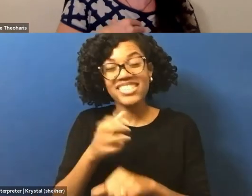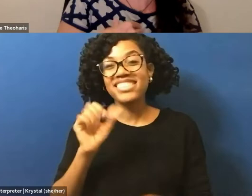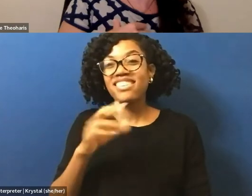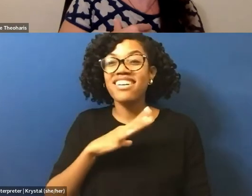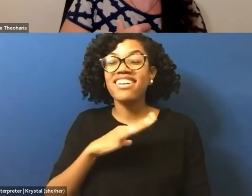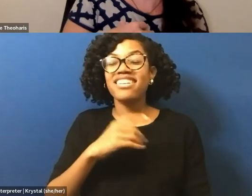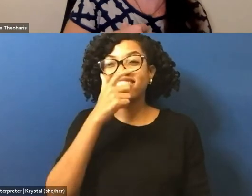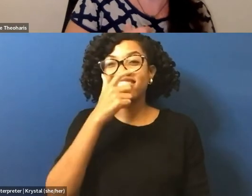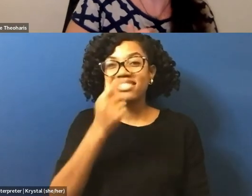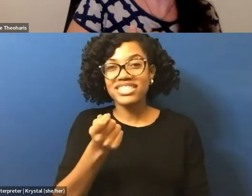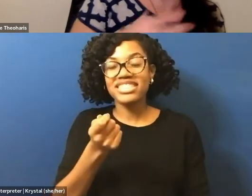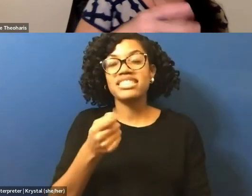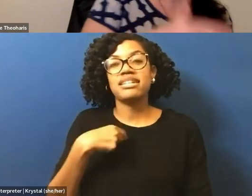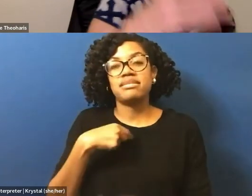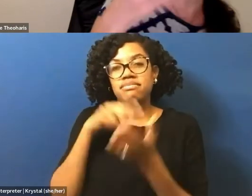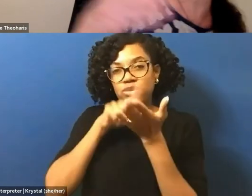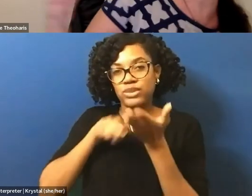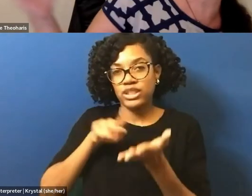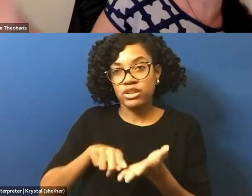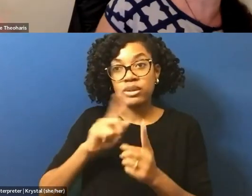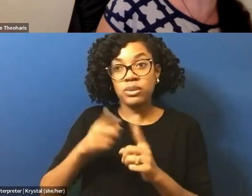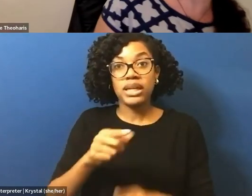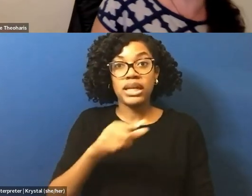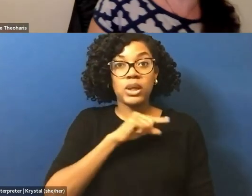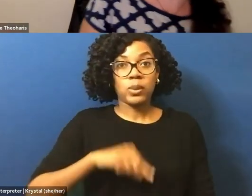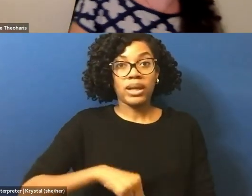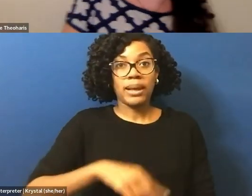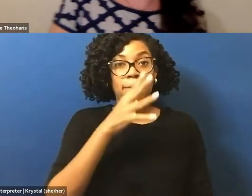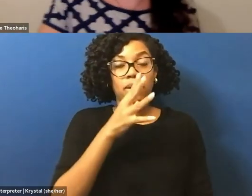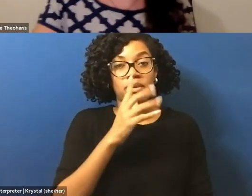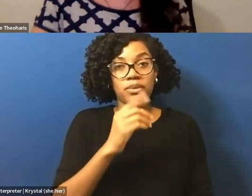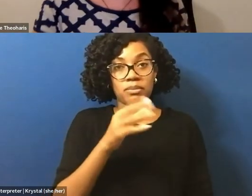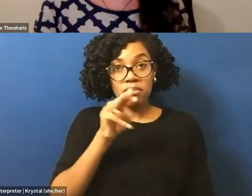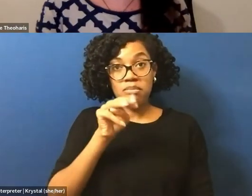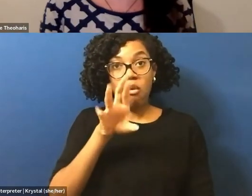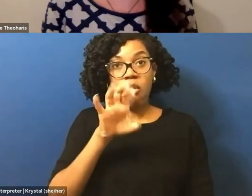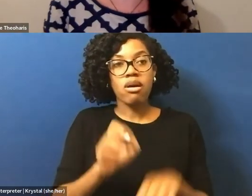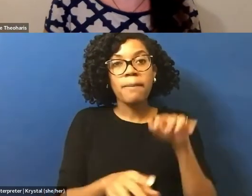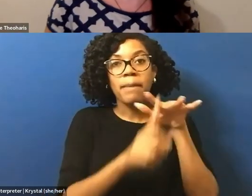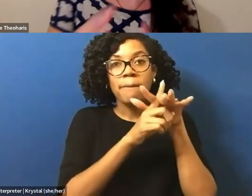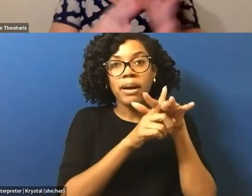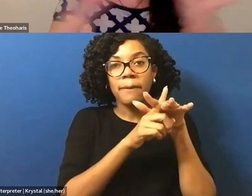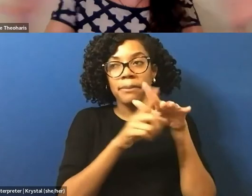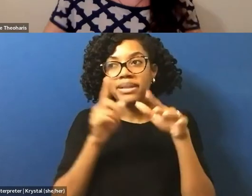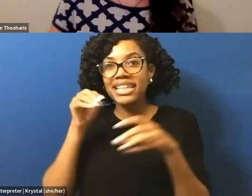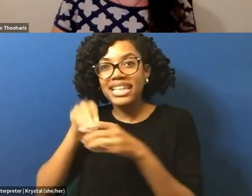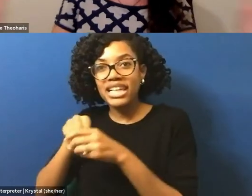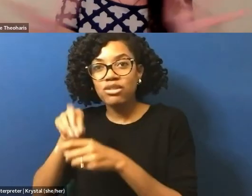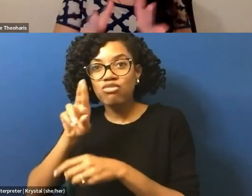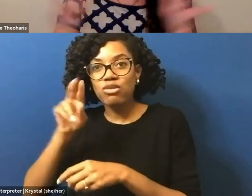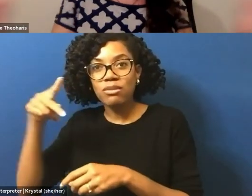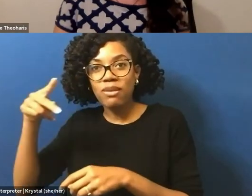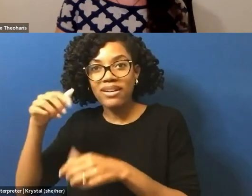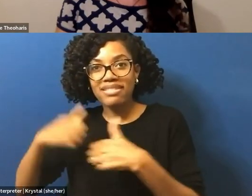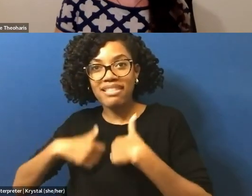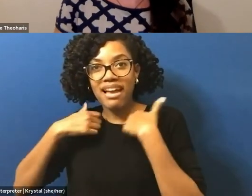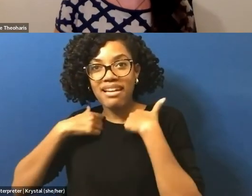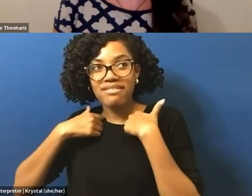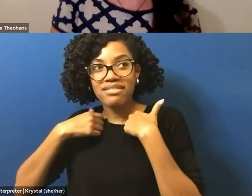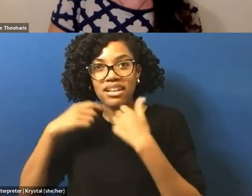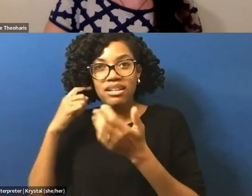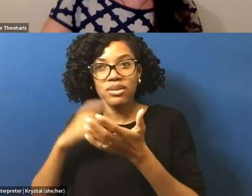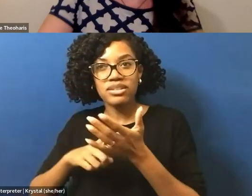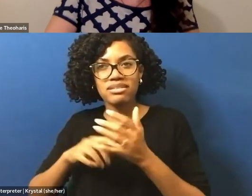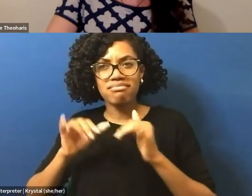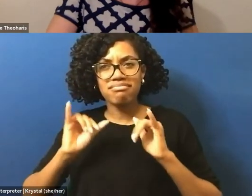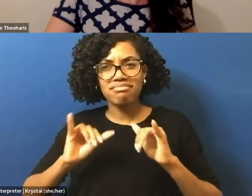really unexpected for me, when Queen Mother Moore starts to pop up in places in Rosa Parks' life. And then I realized that they are their friends, and